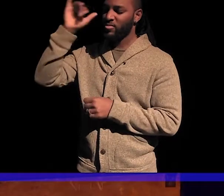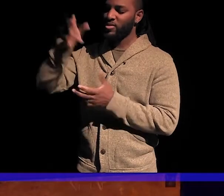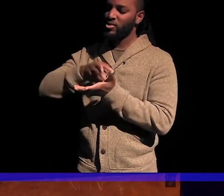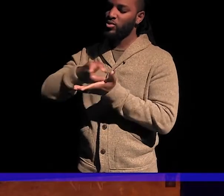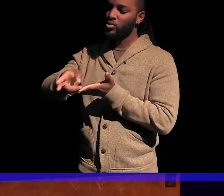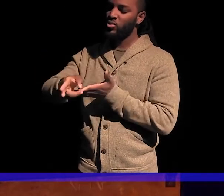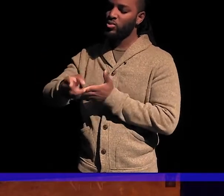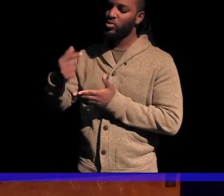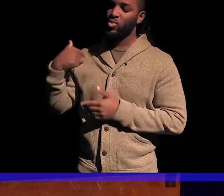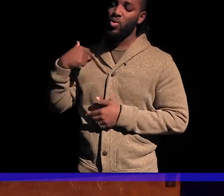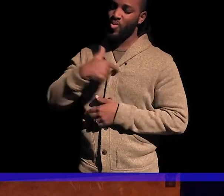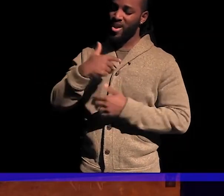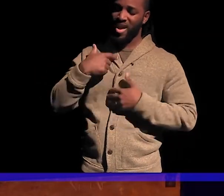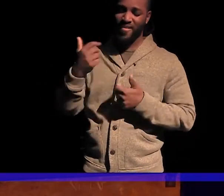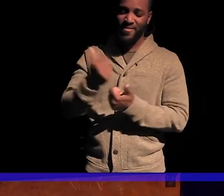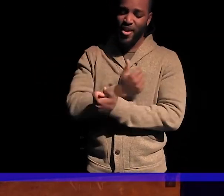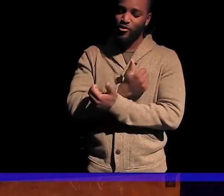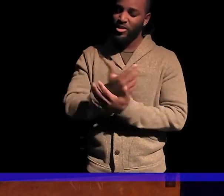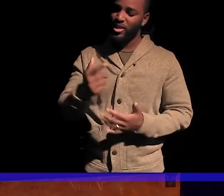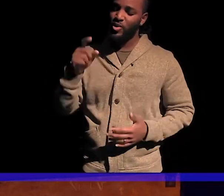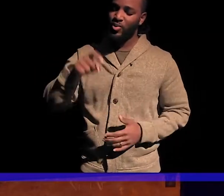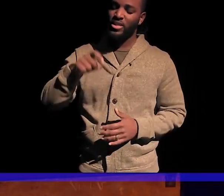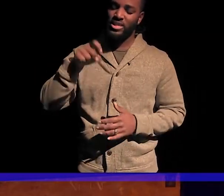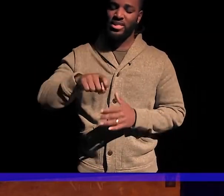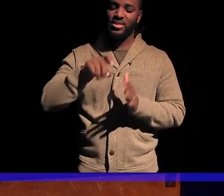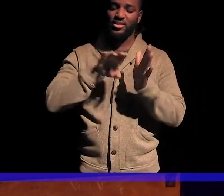we have everything we need to prosper.